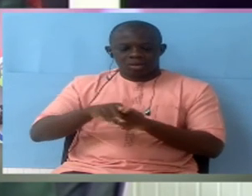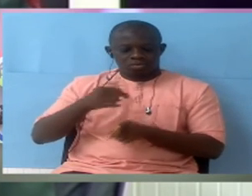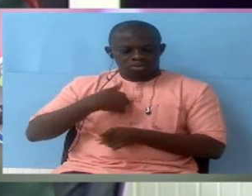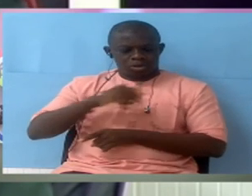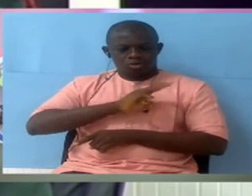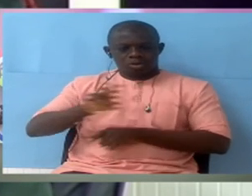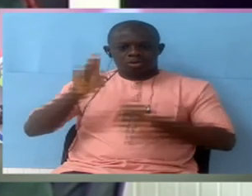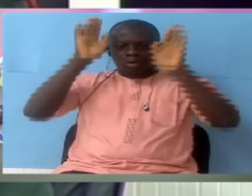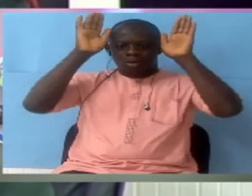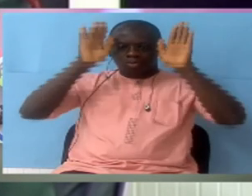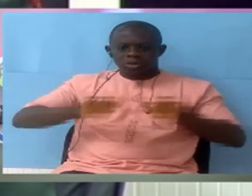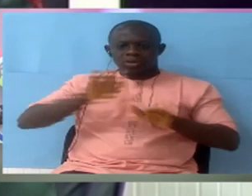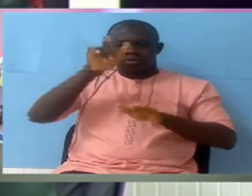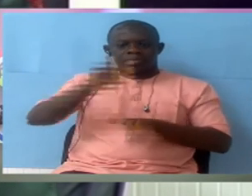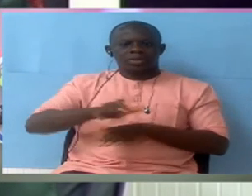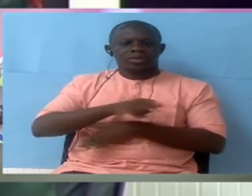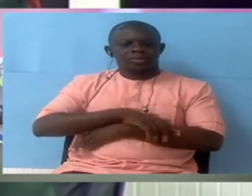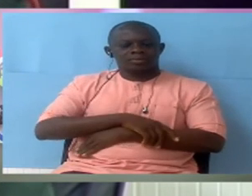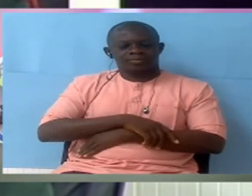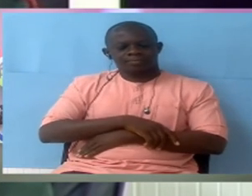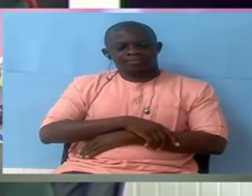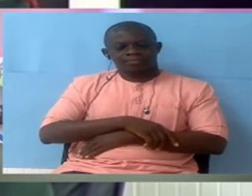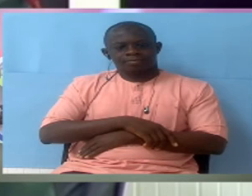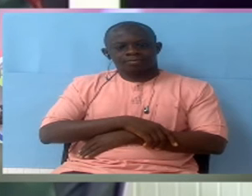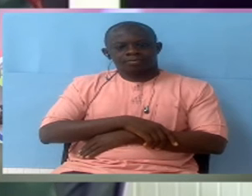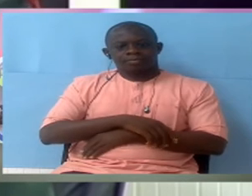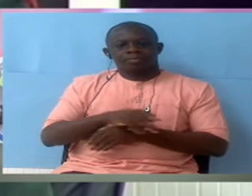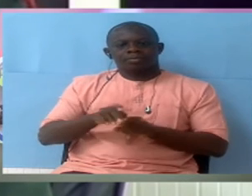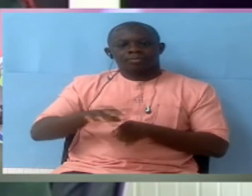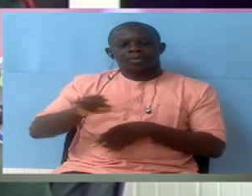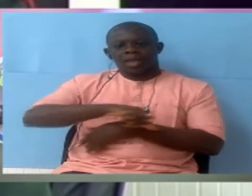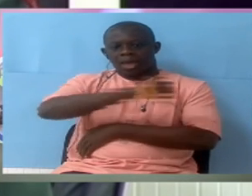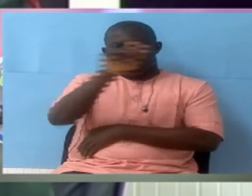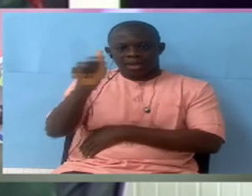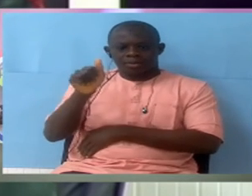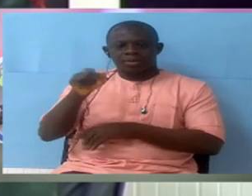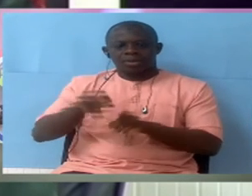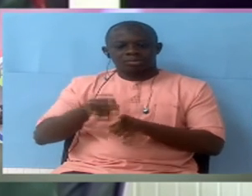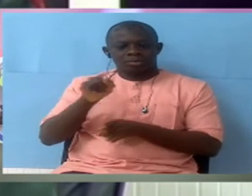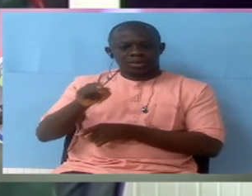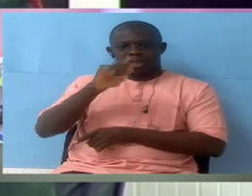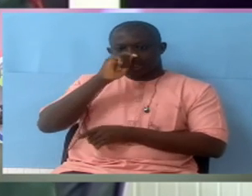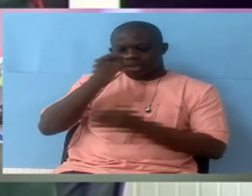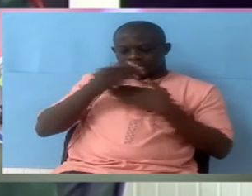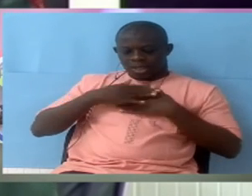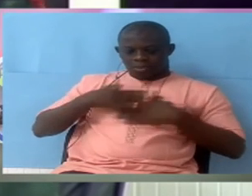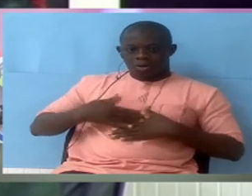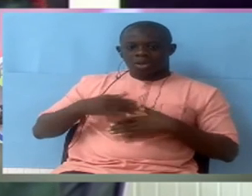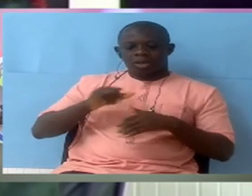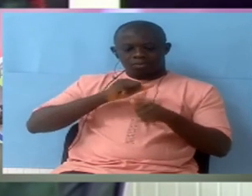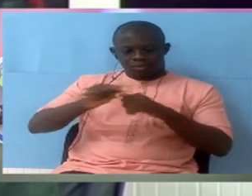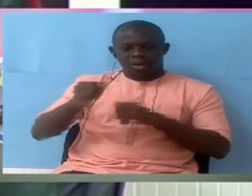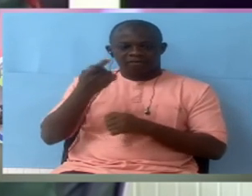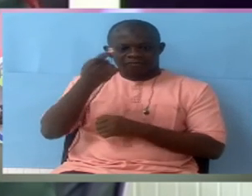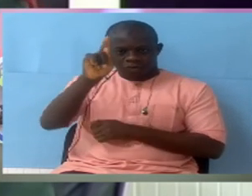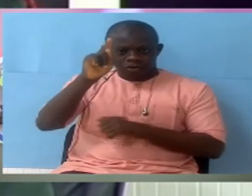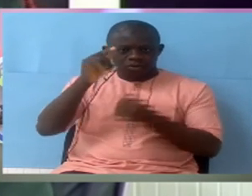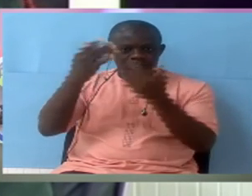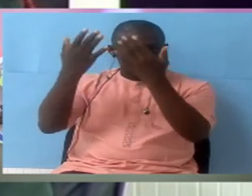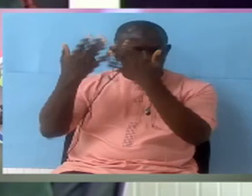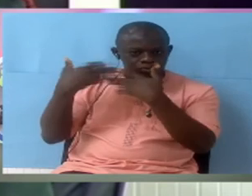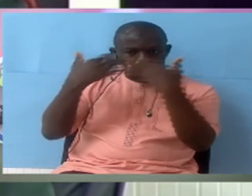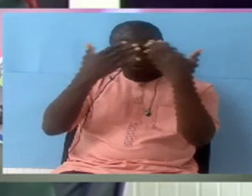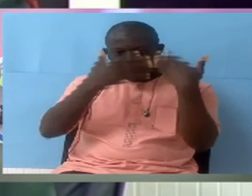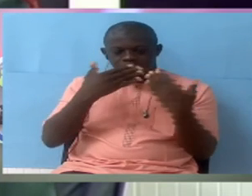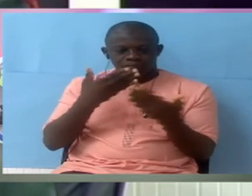Muslim. Manele way man duma julit. And the corpse, I think they should wash it. Te fokh na ne niw